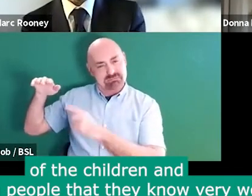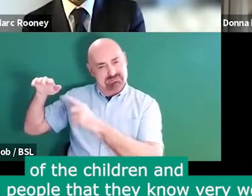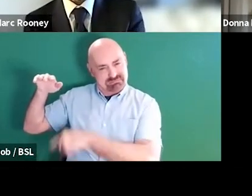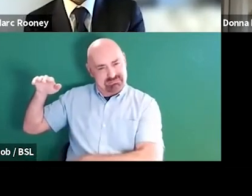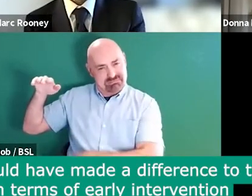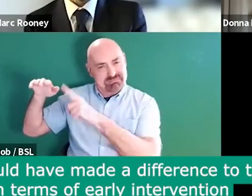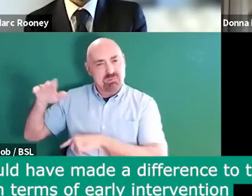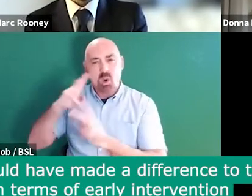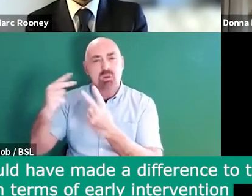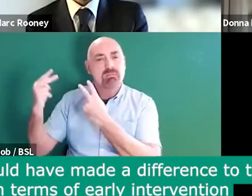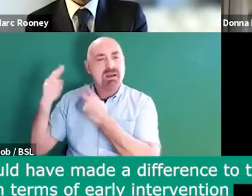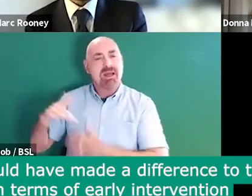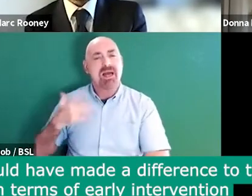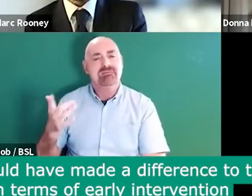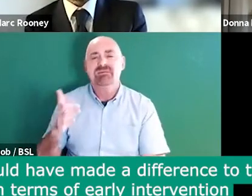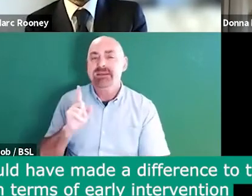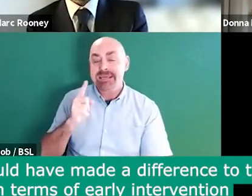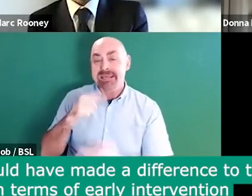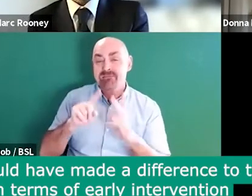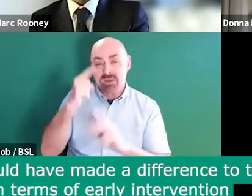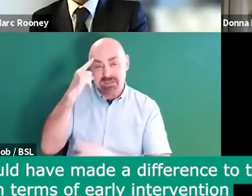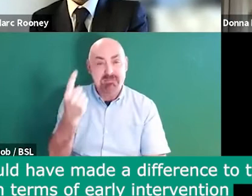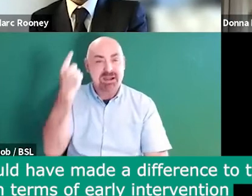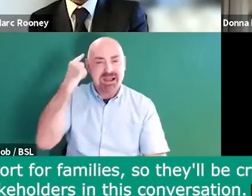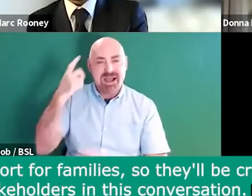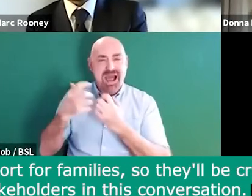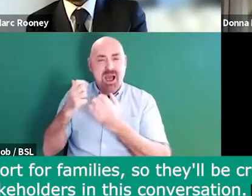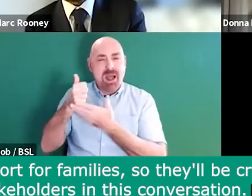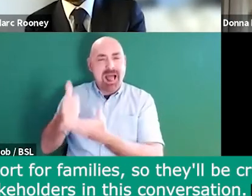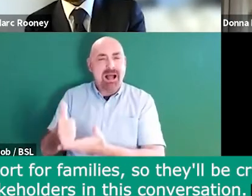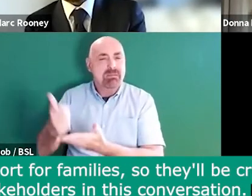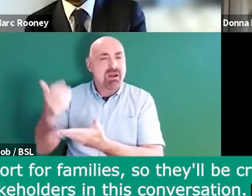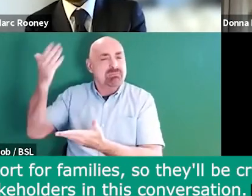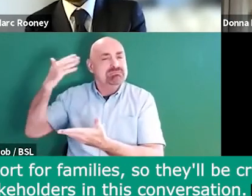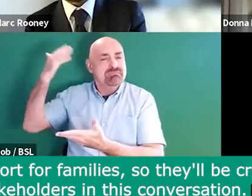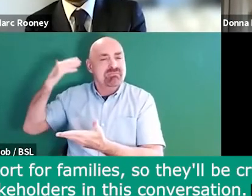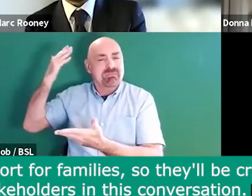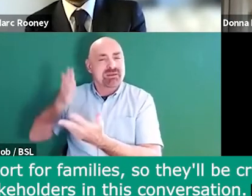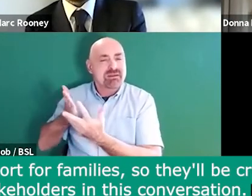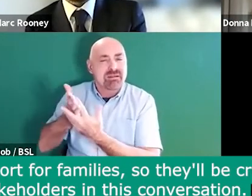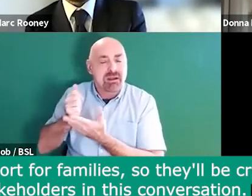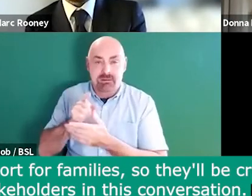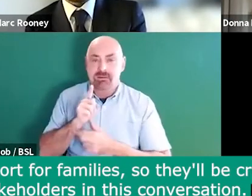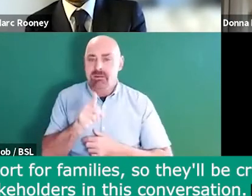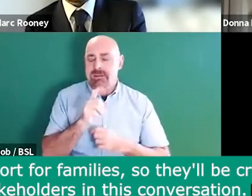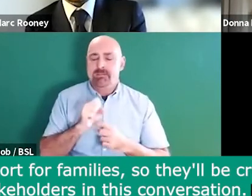very well, what would have made a difference to them in terms of early intervention and support for families. So they'll be crucial